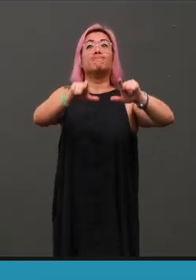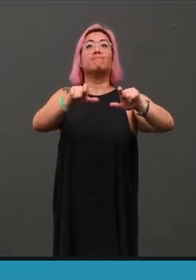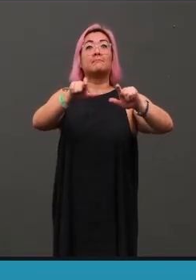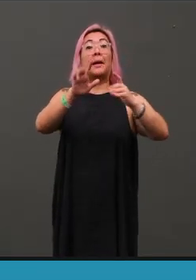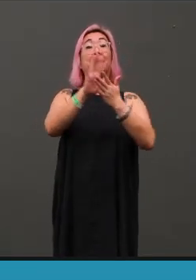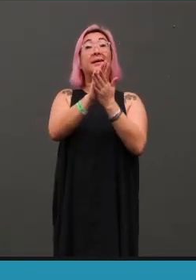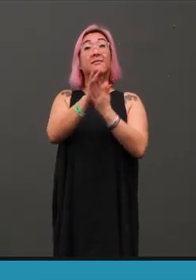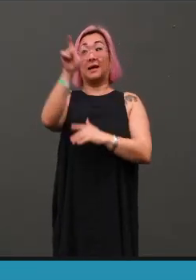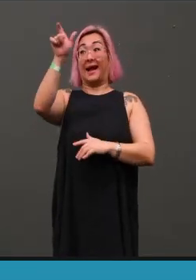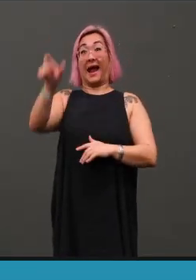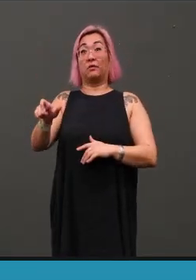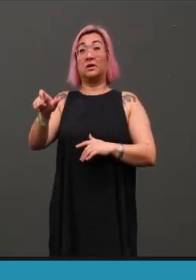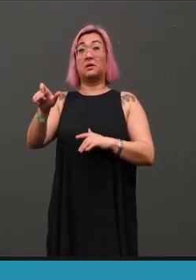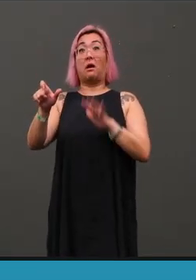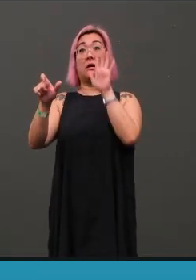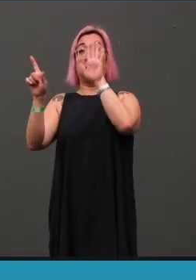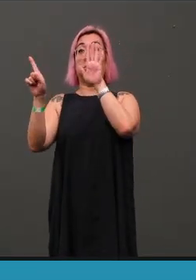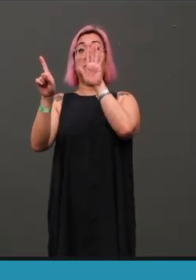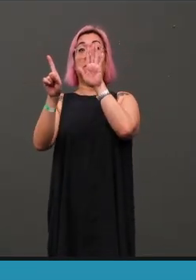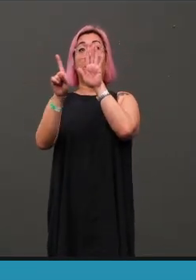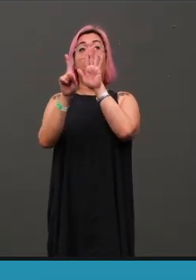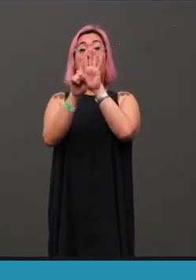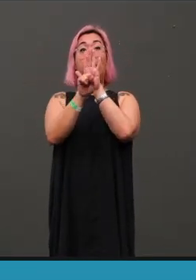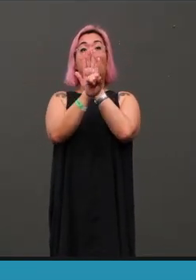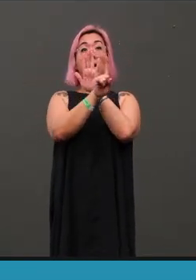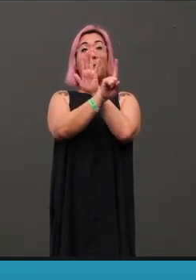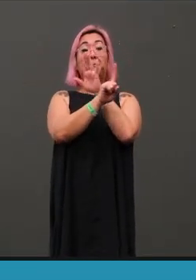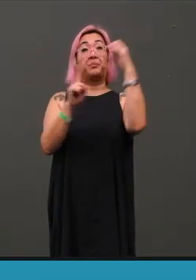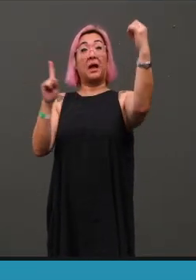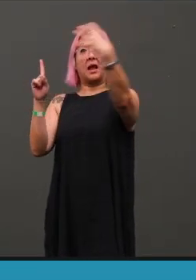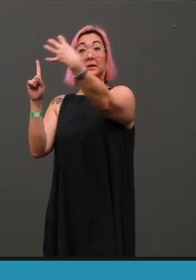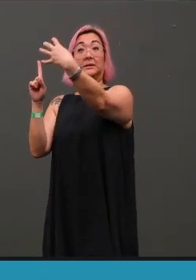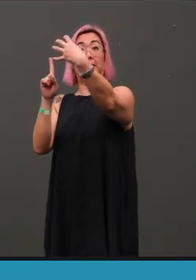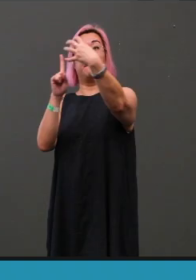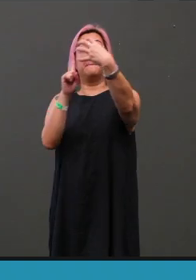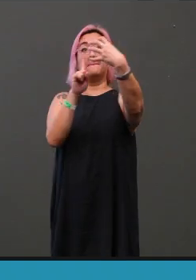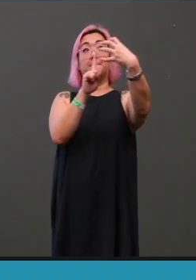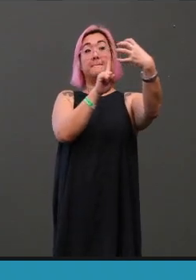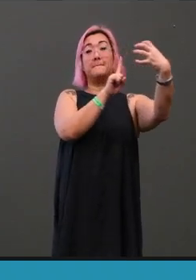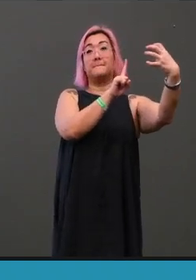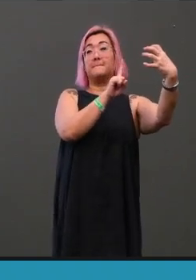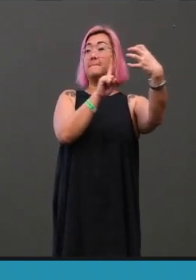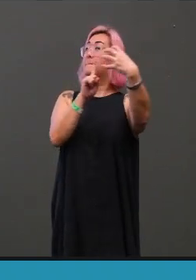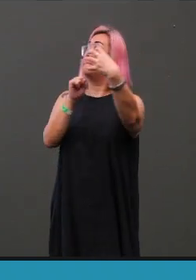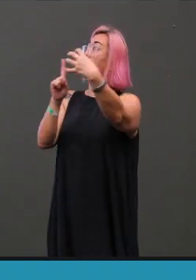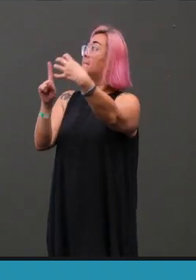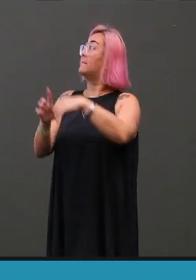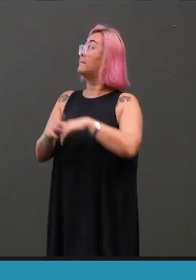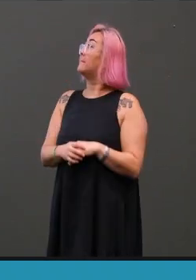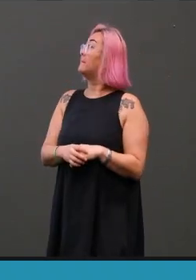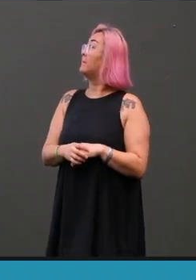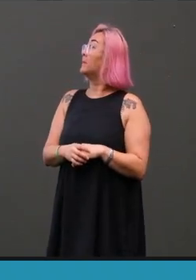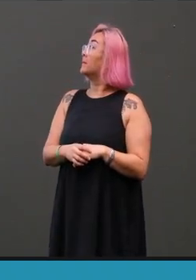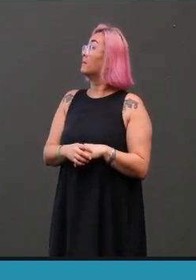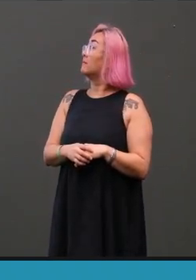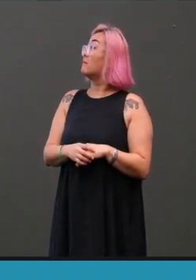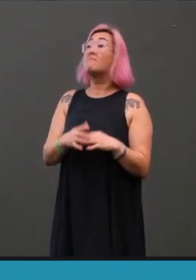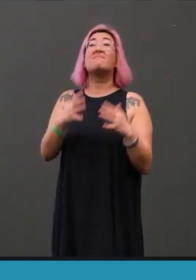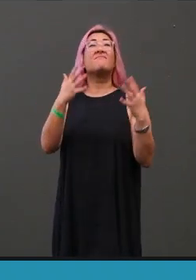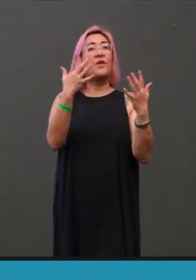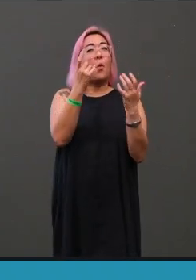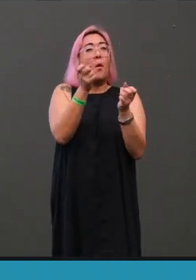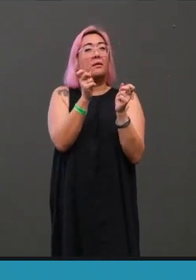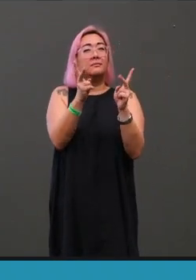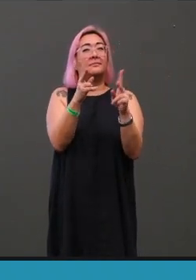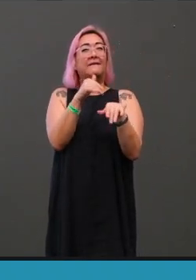would be completely unaffected by the light because it's just static sprites. A simple effect you can do is using what's called